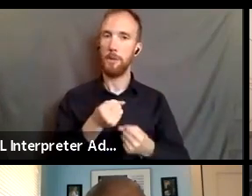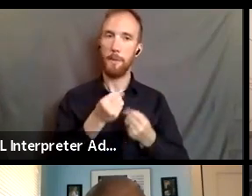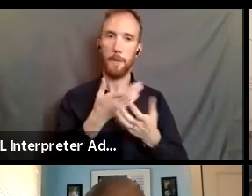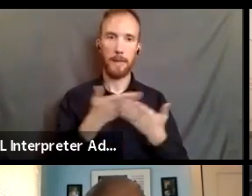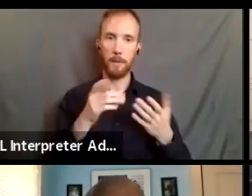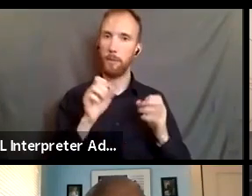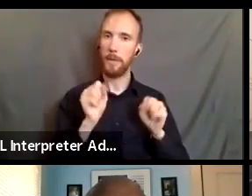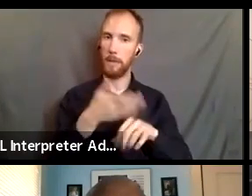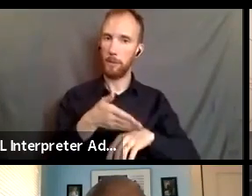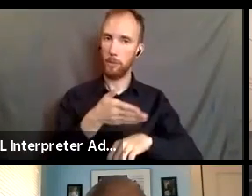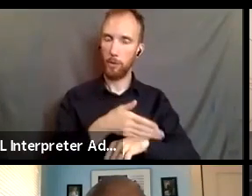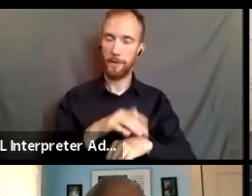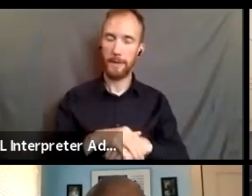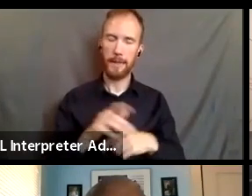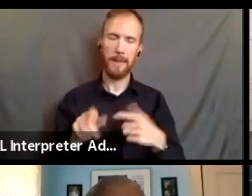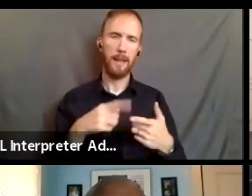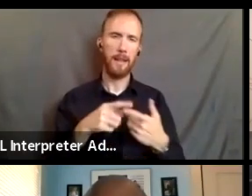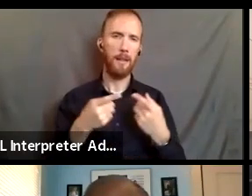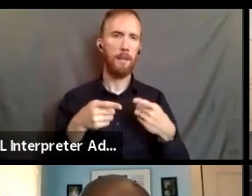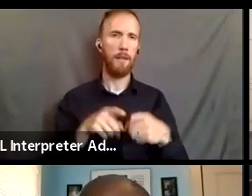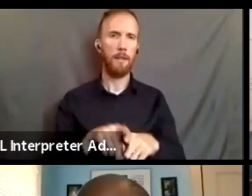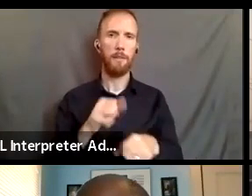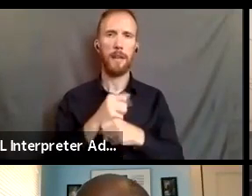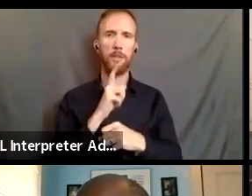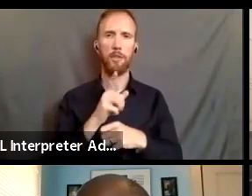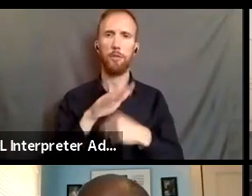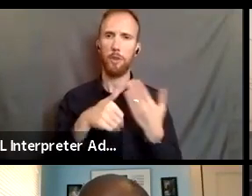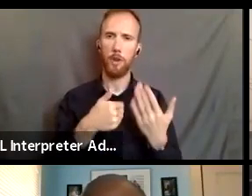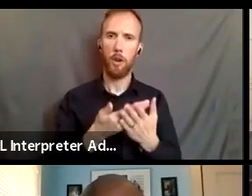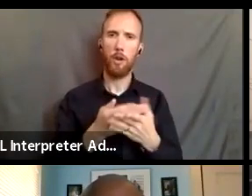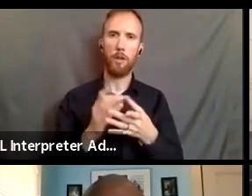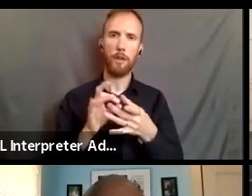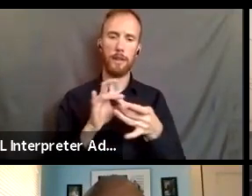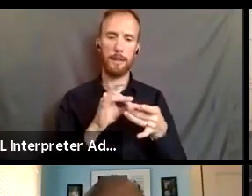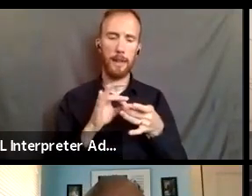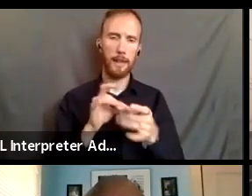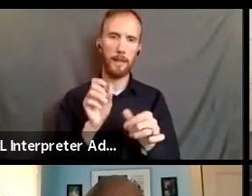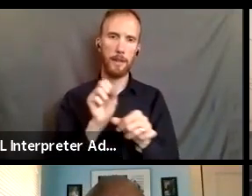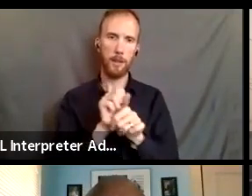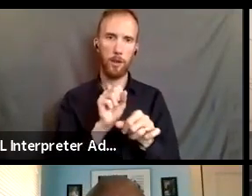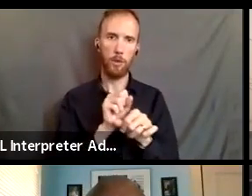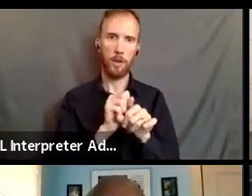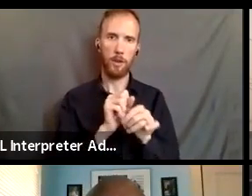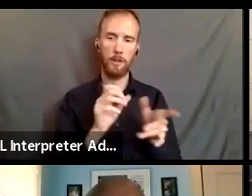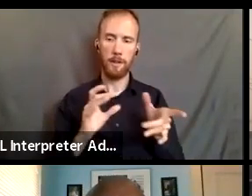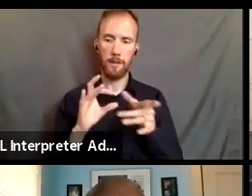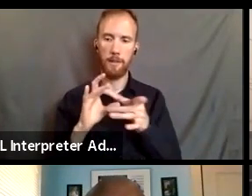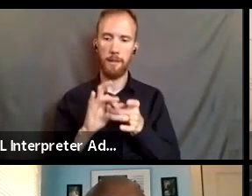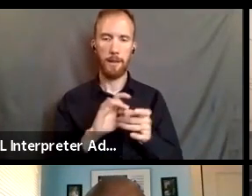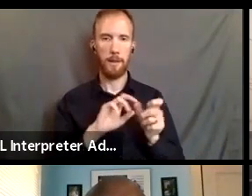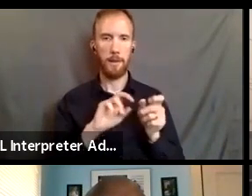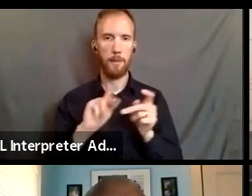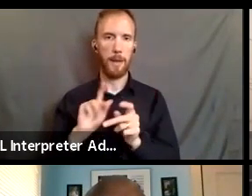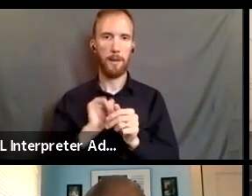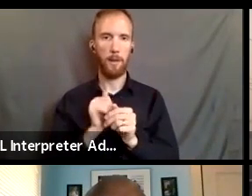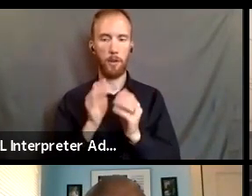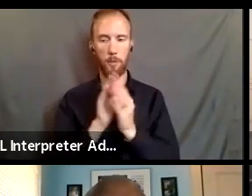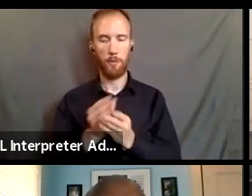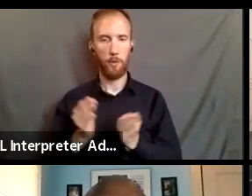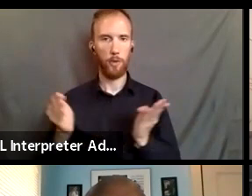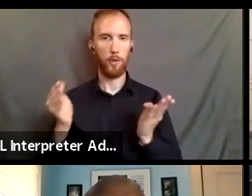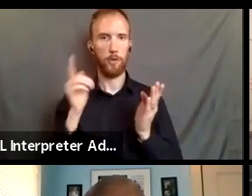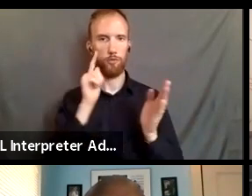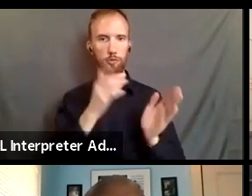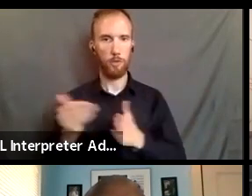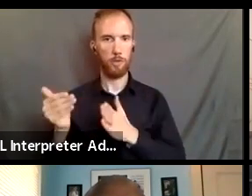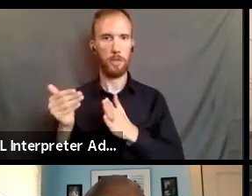certainly lastly you know making sure that we're connecting this work uh to our overall portfolio strategy um you know i think we've made a lot of strides